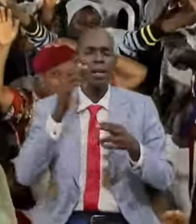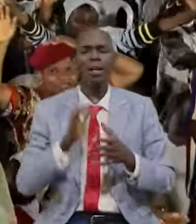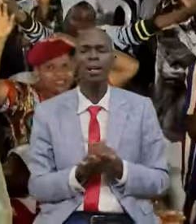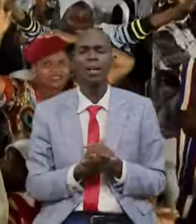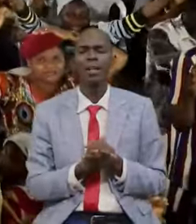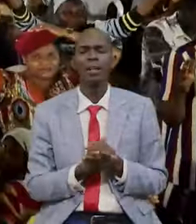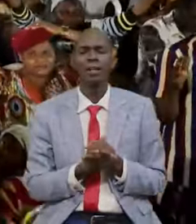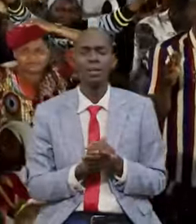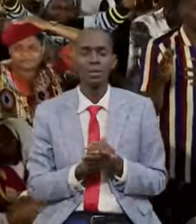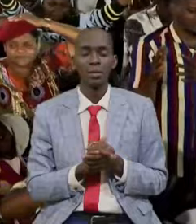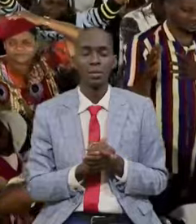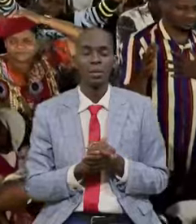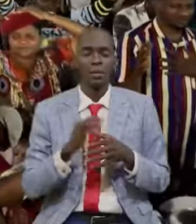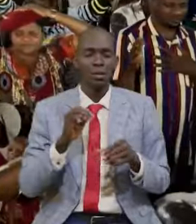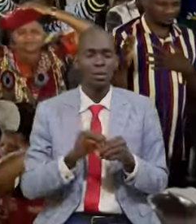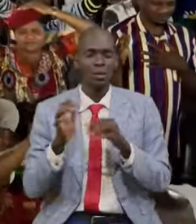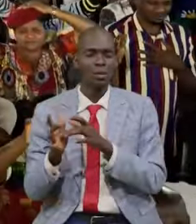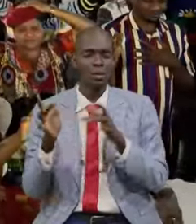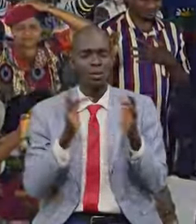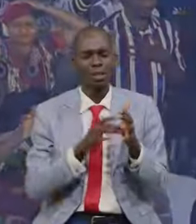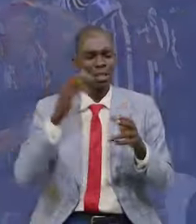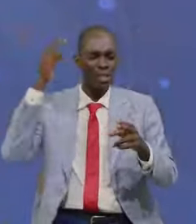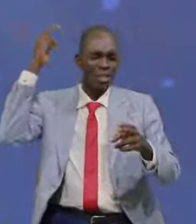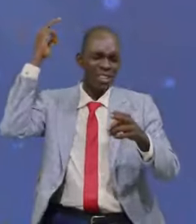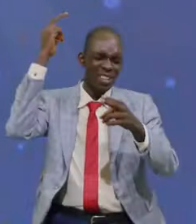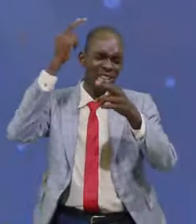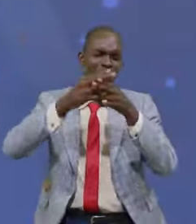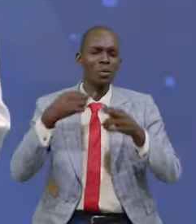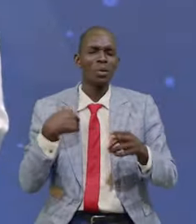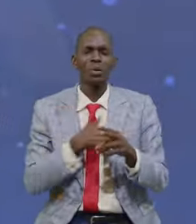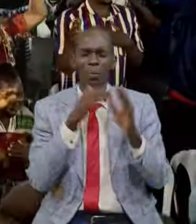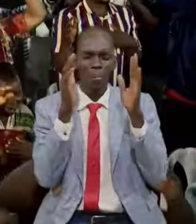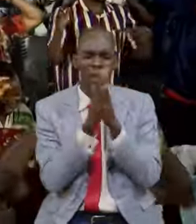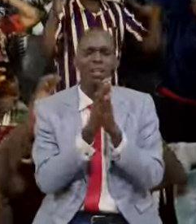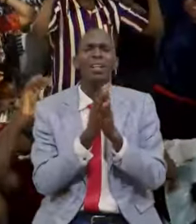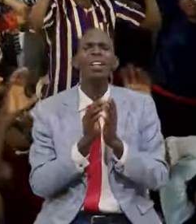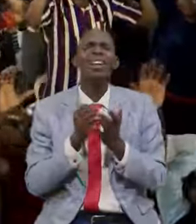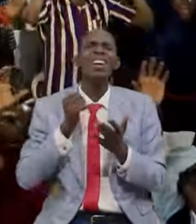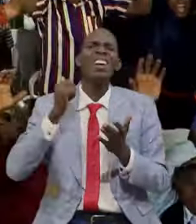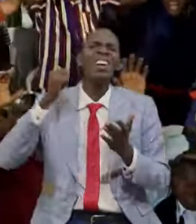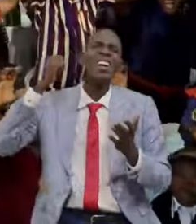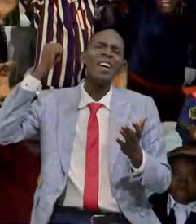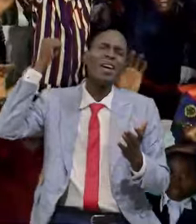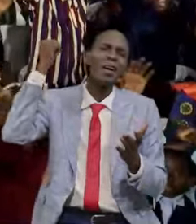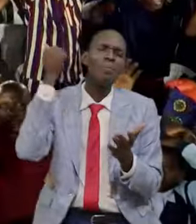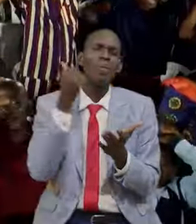you, Lord. In Jesus' name we pray.